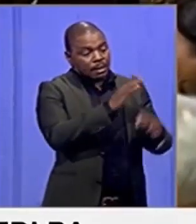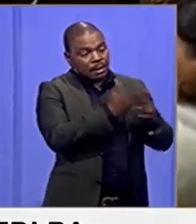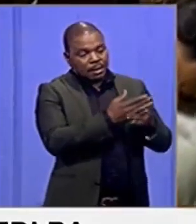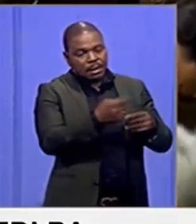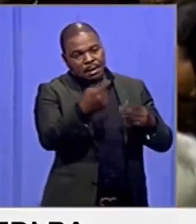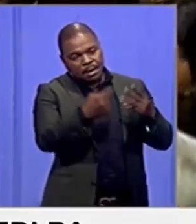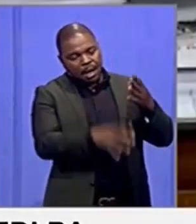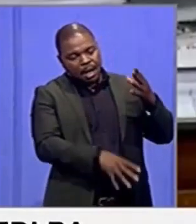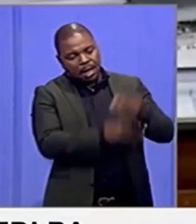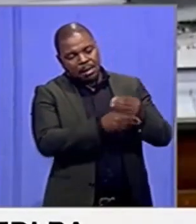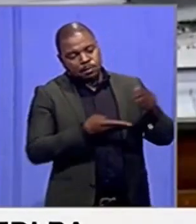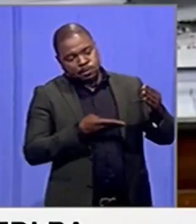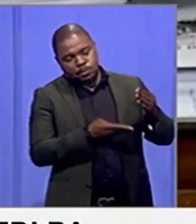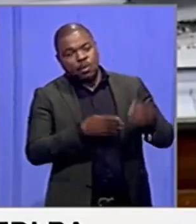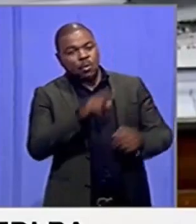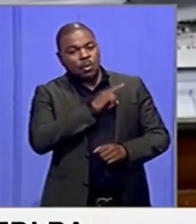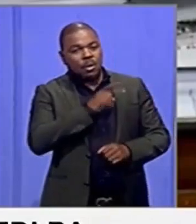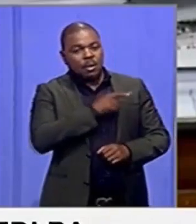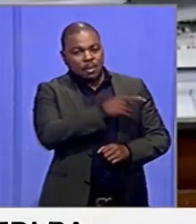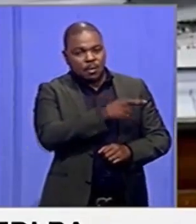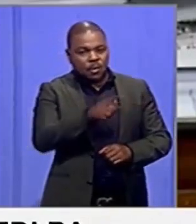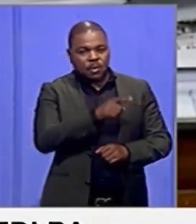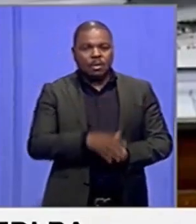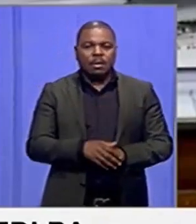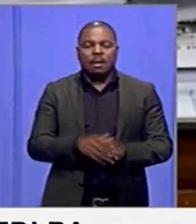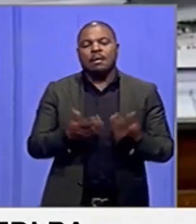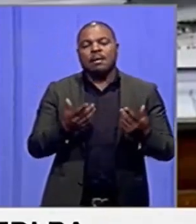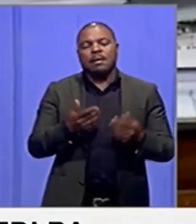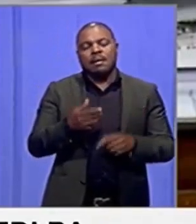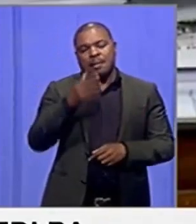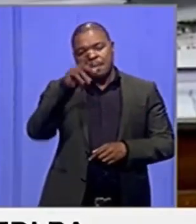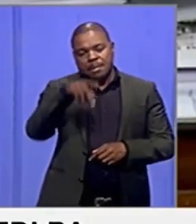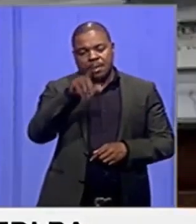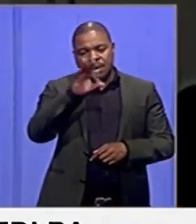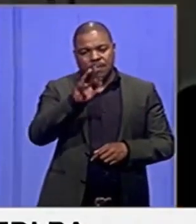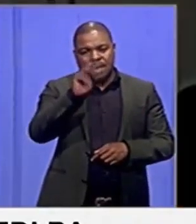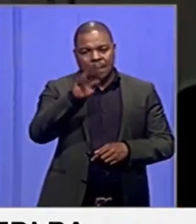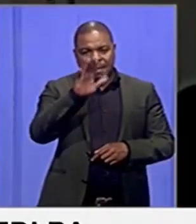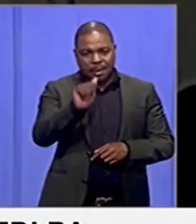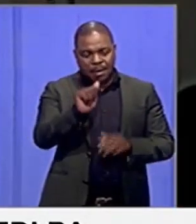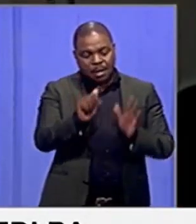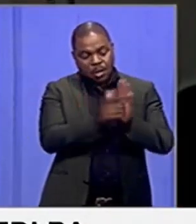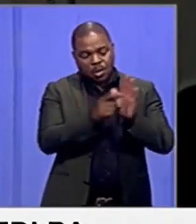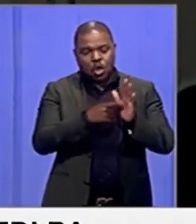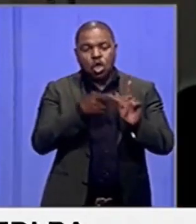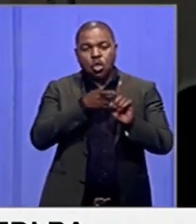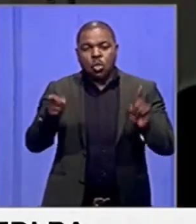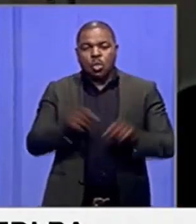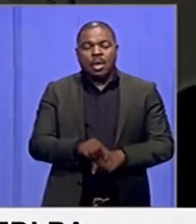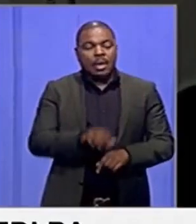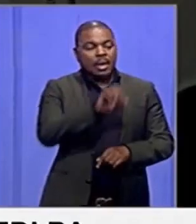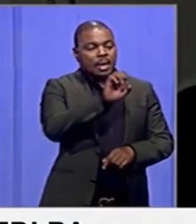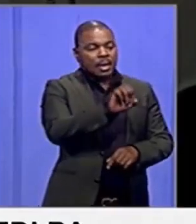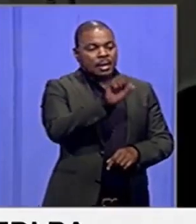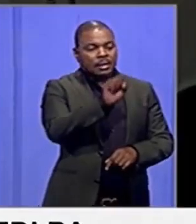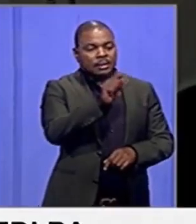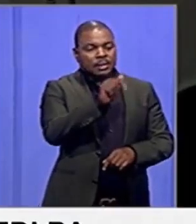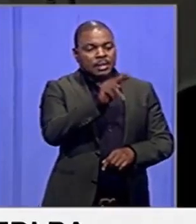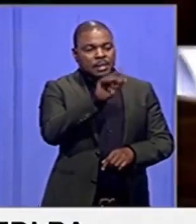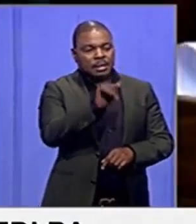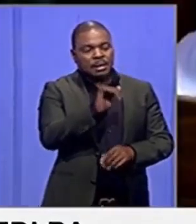ya tlatsetso ya ho hatikela molao wa taolo ya matlole a mmuso. Diqoso kgahlano le khampani ya Estina di ile